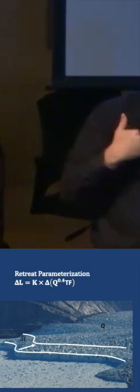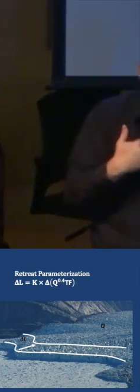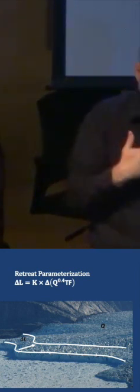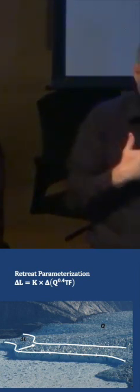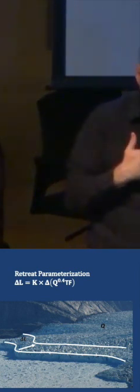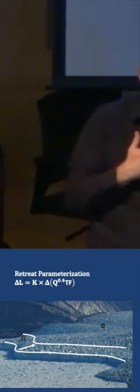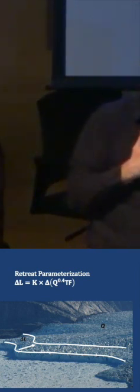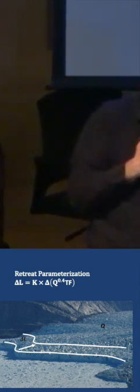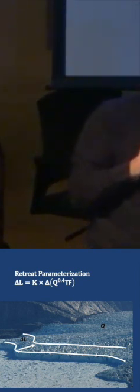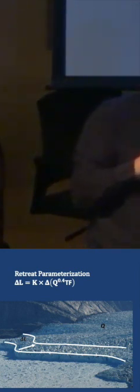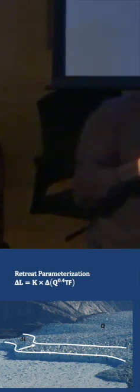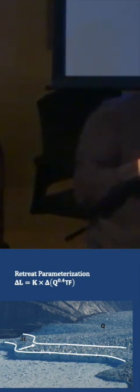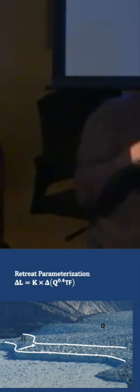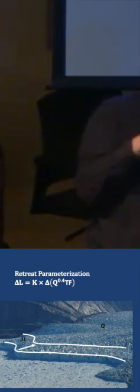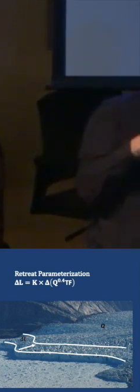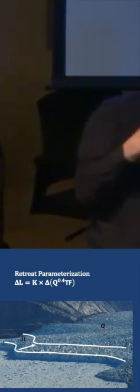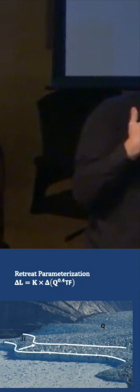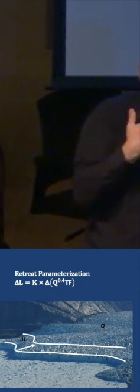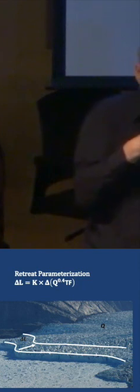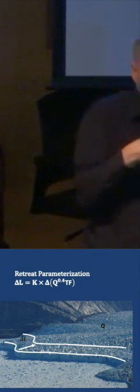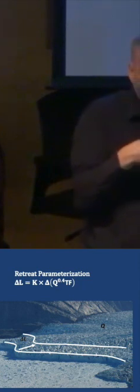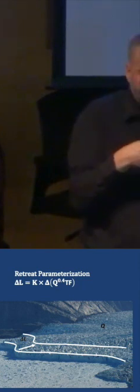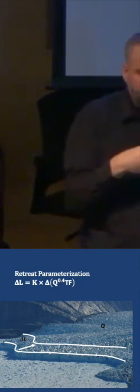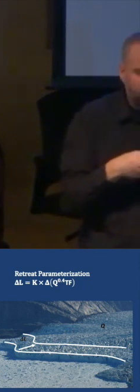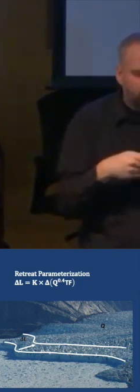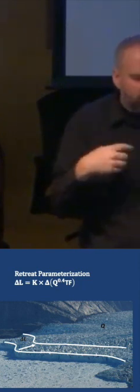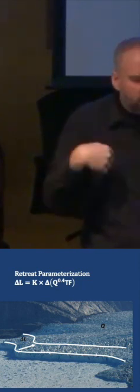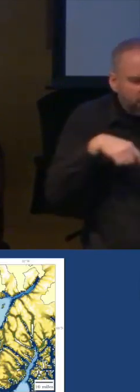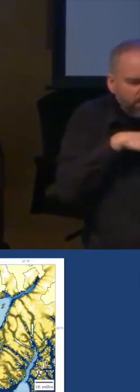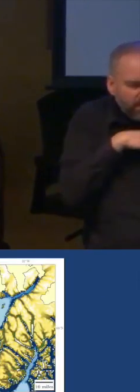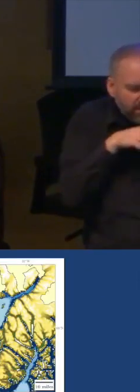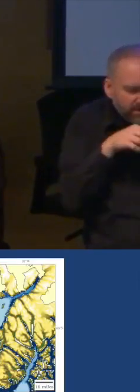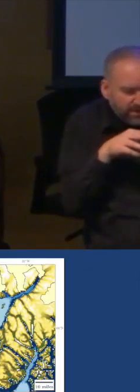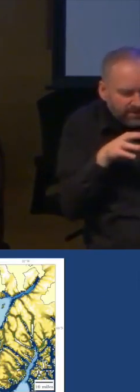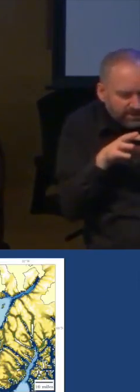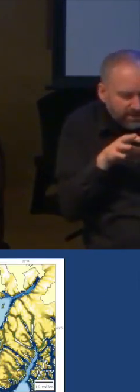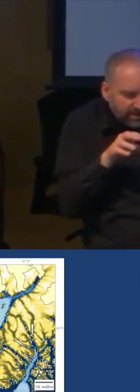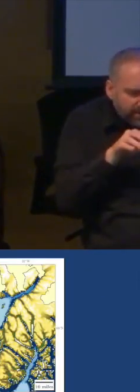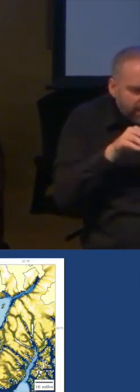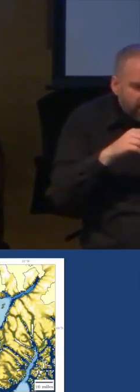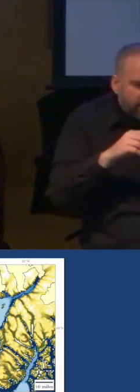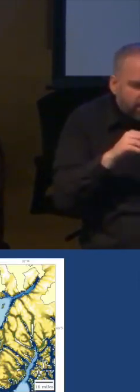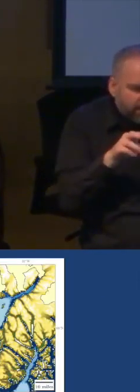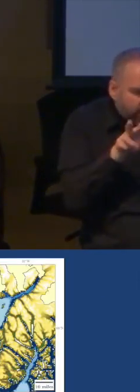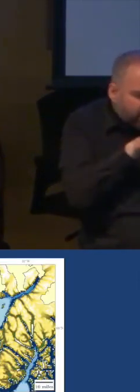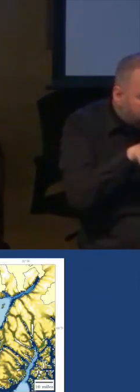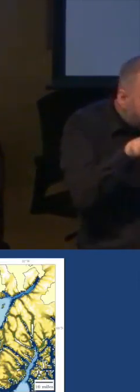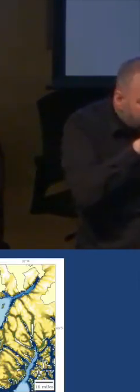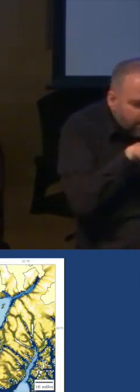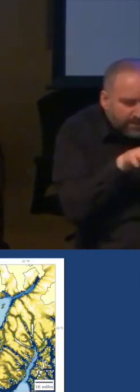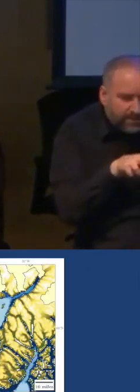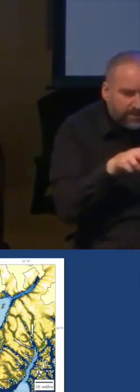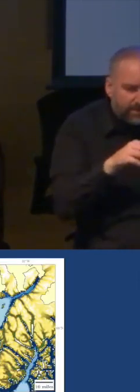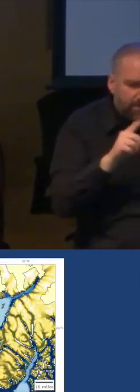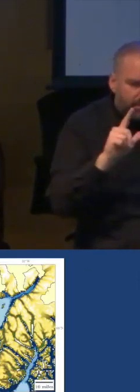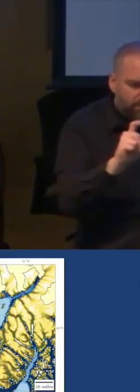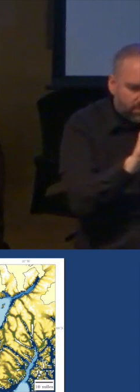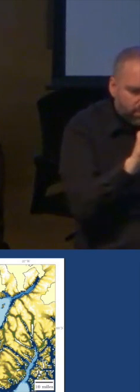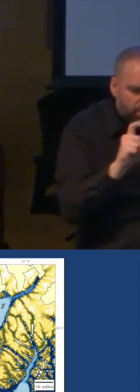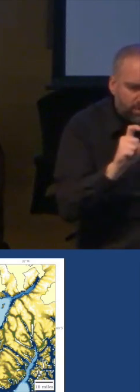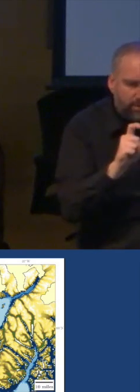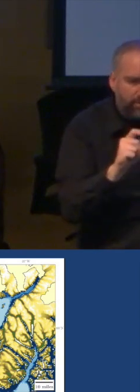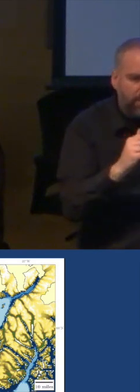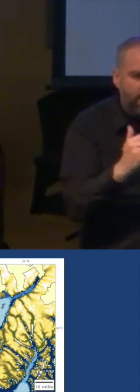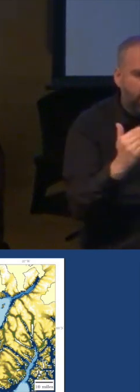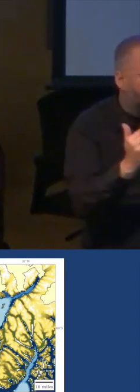for a number of climate models. We produced an output, and this is what it looks like for Helheim and Surmulik.